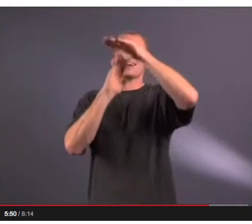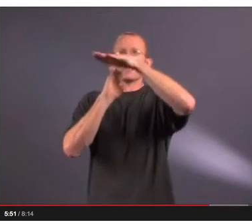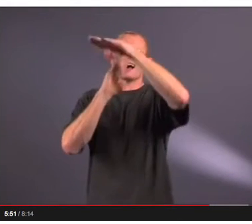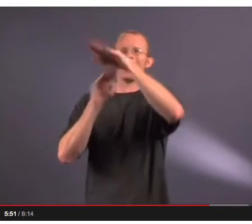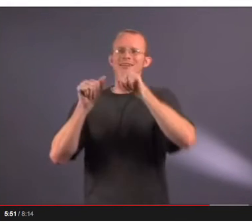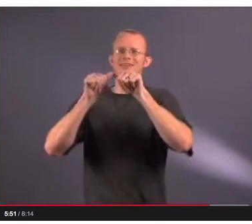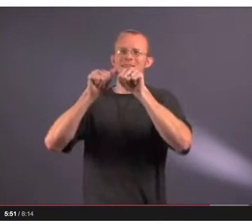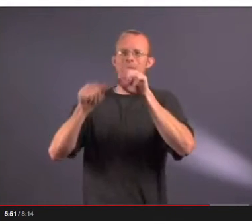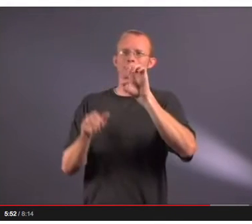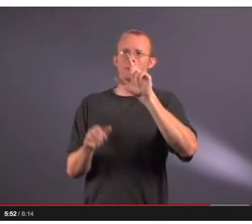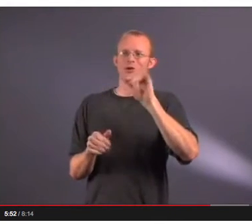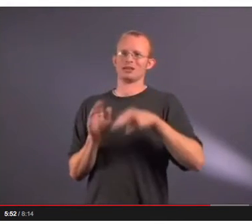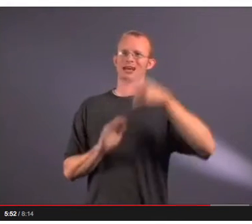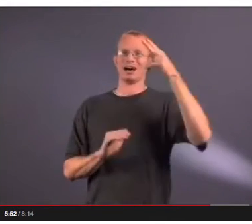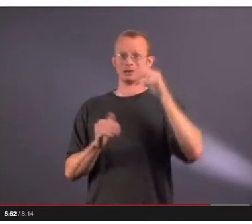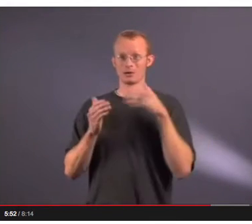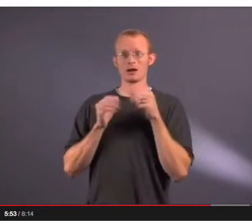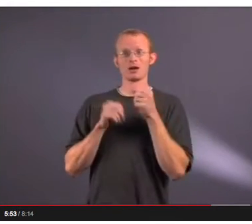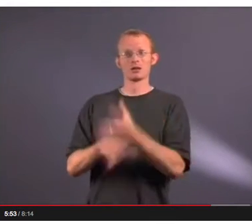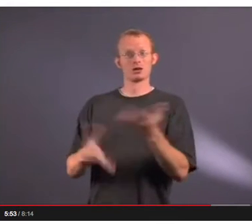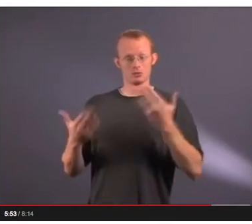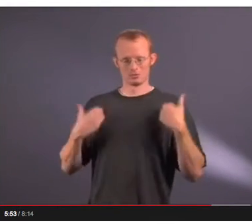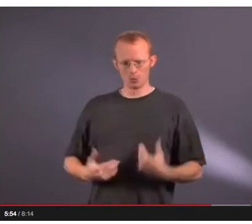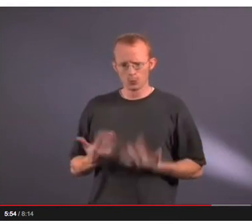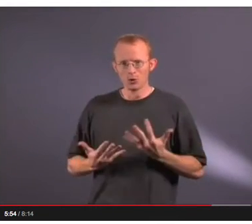balanced. Your body's going to feel better throughout the day.